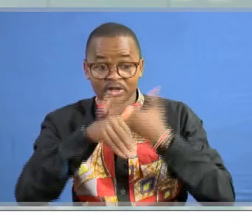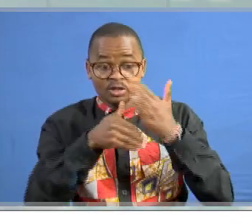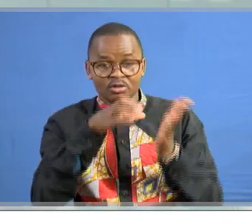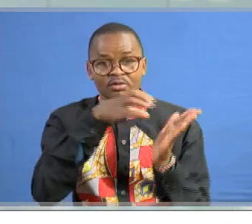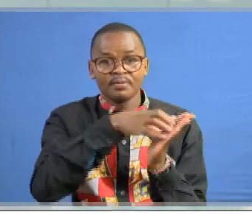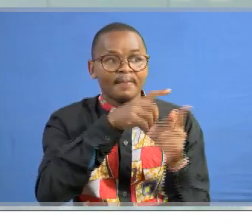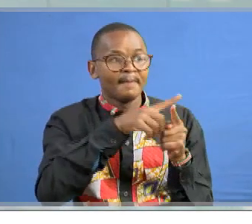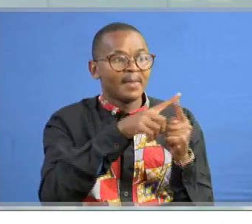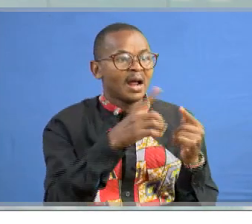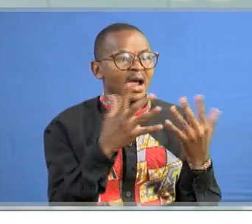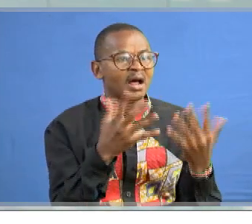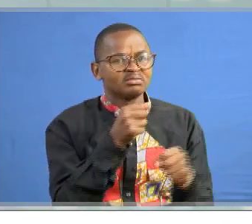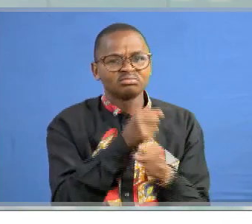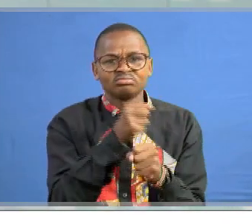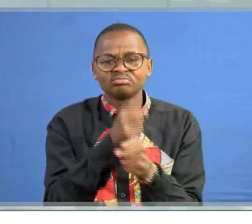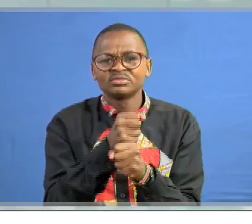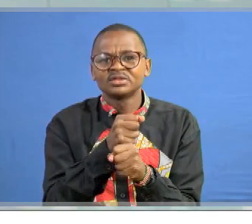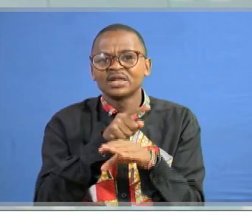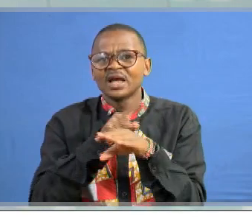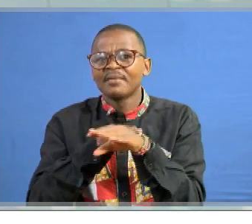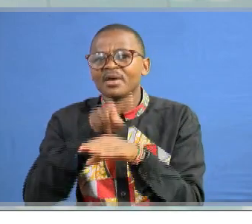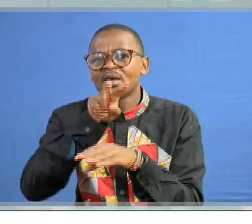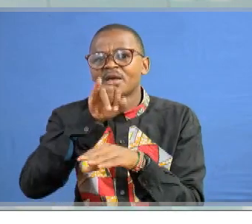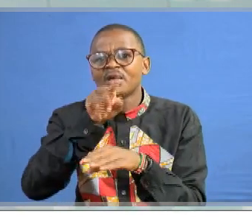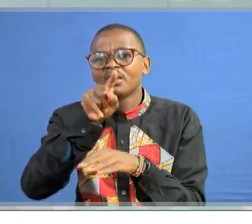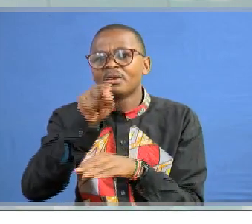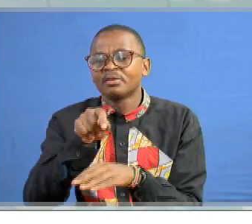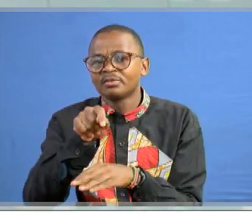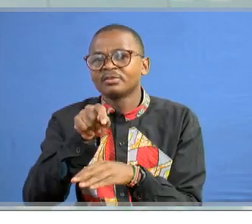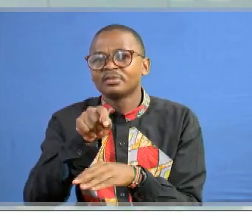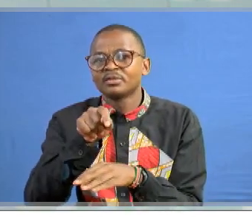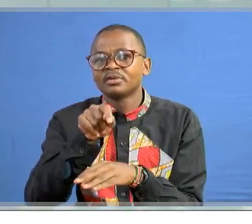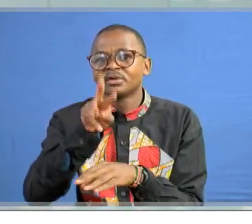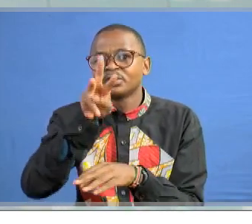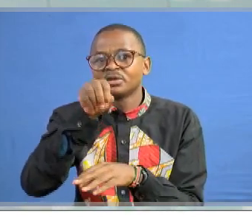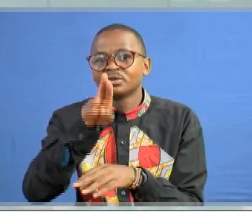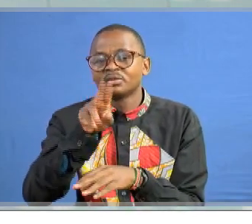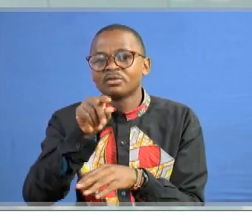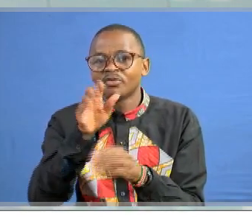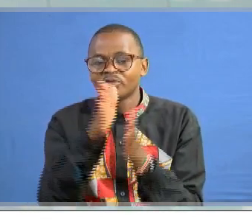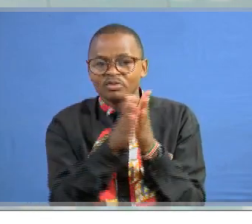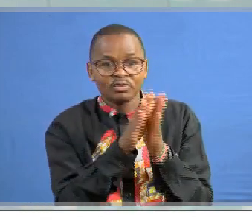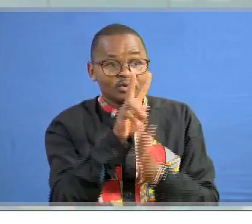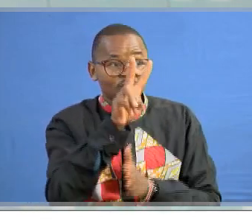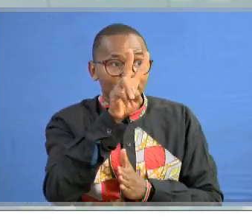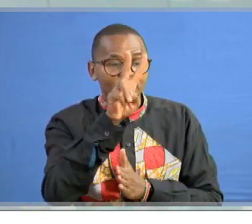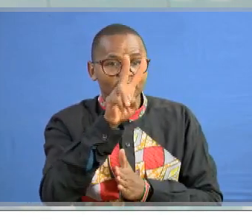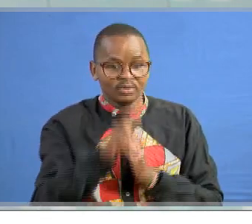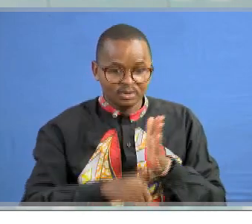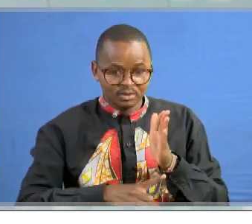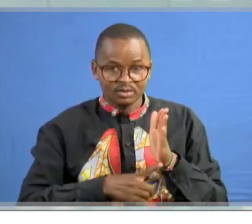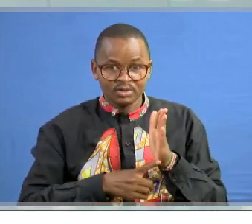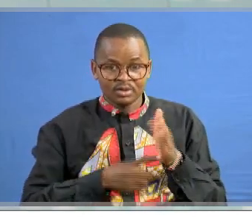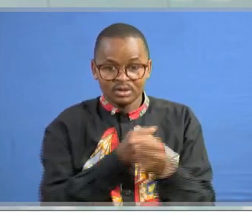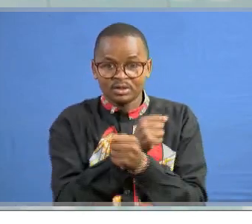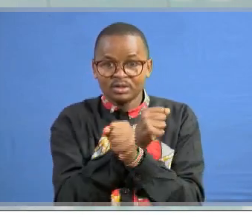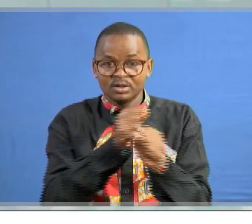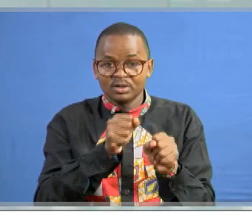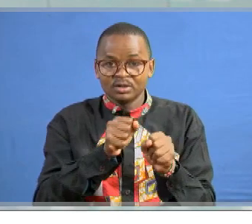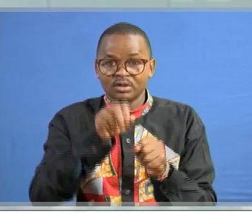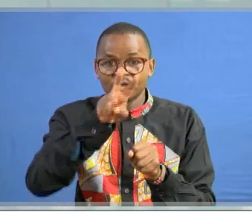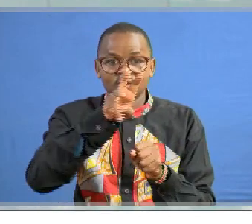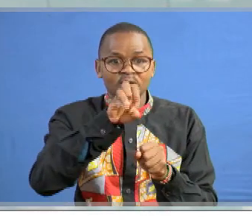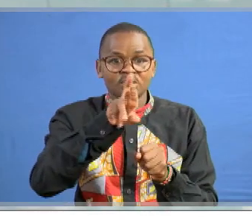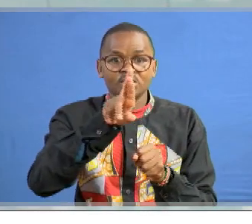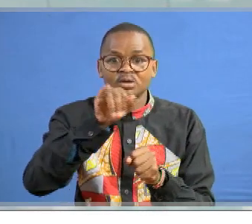cases. But how do you deal when you're a victim? KUTV's Paulette Mbuga brings us the stories of two depression survivors, Emily Wairimo